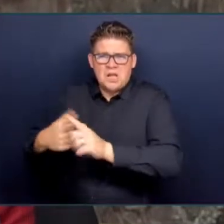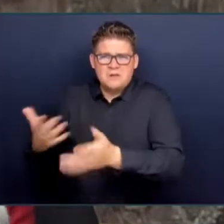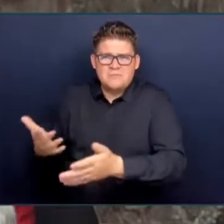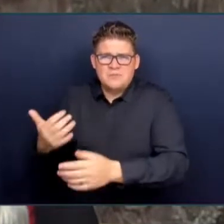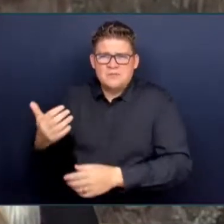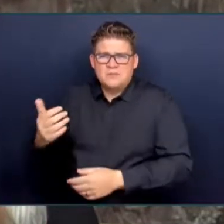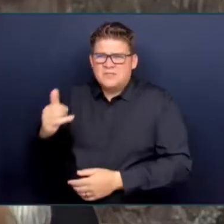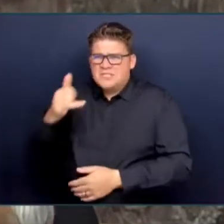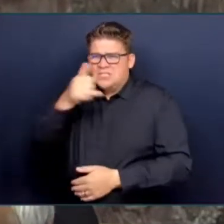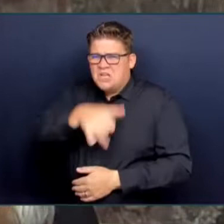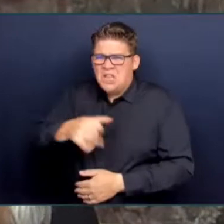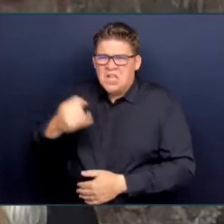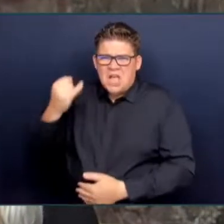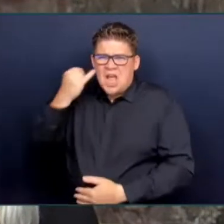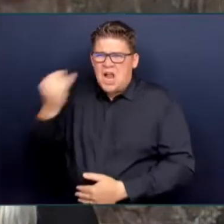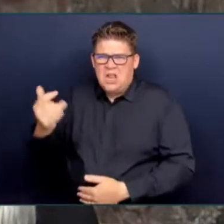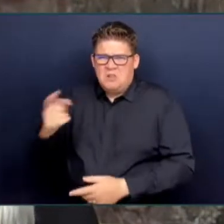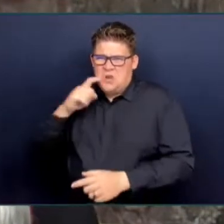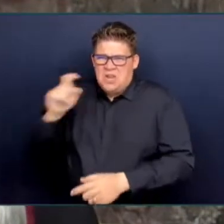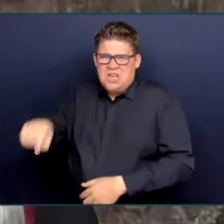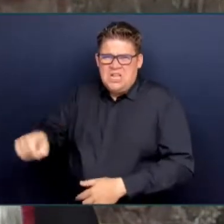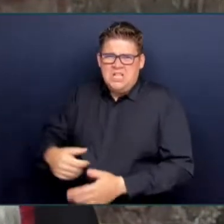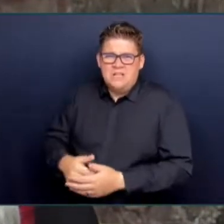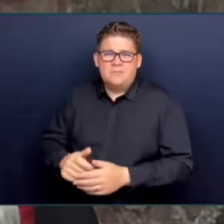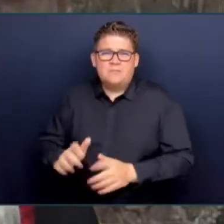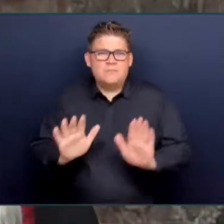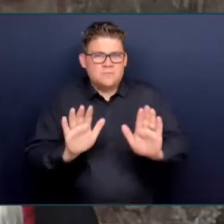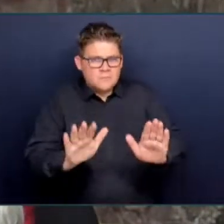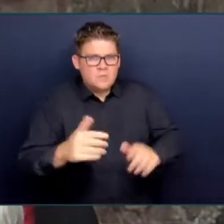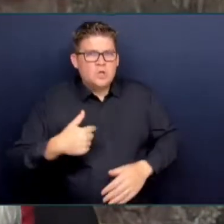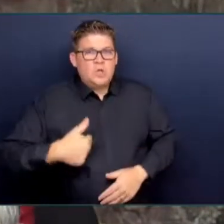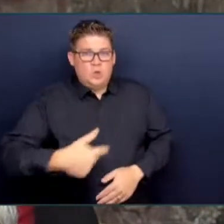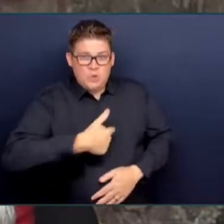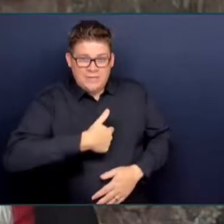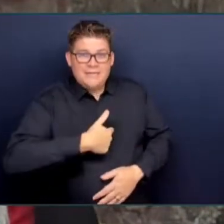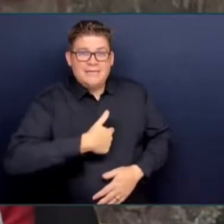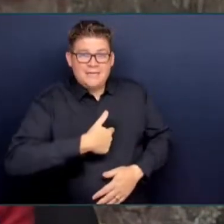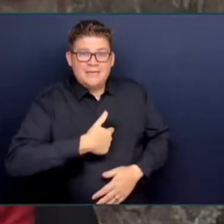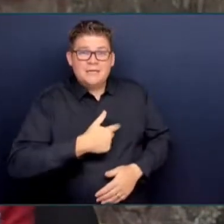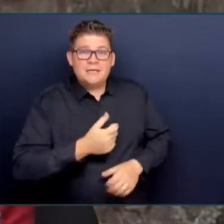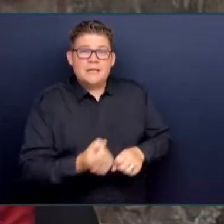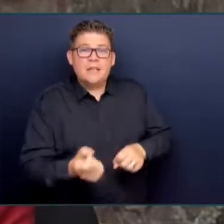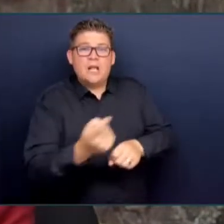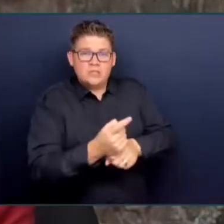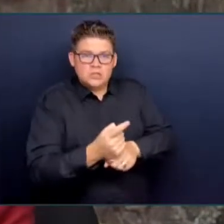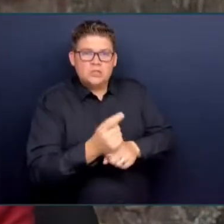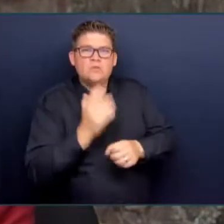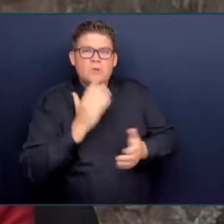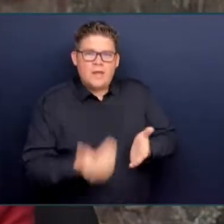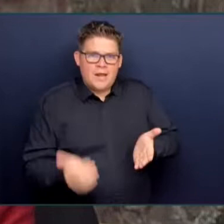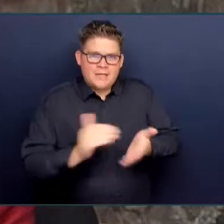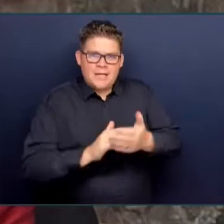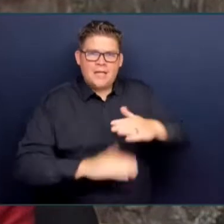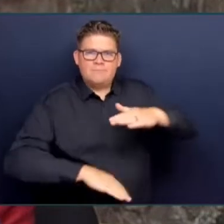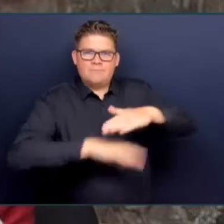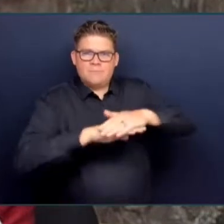this coming year, capping rents at 2%. We've capped